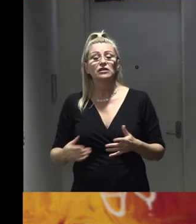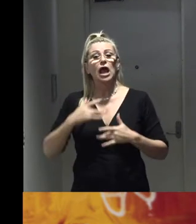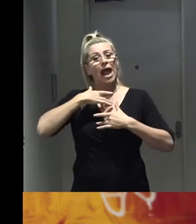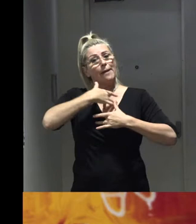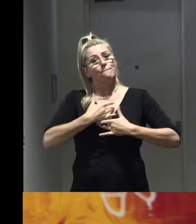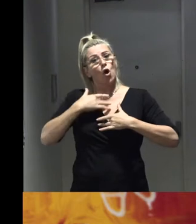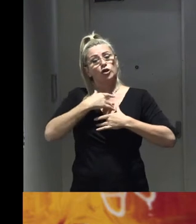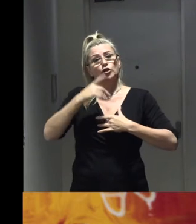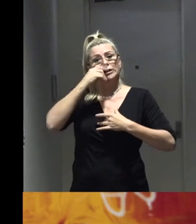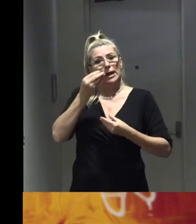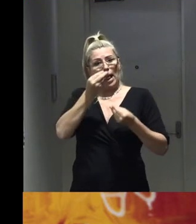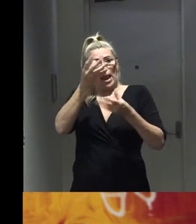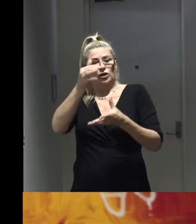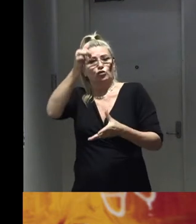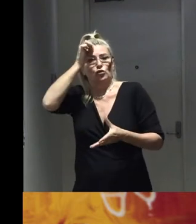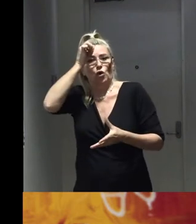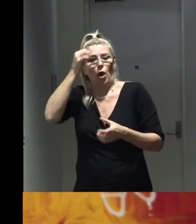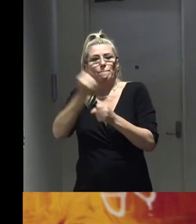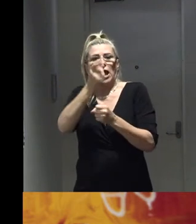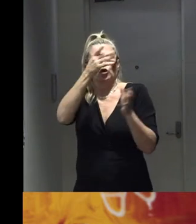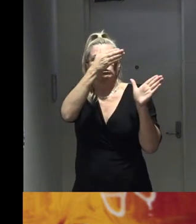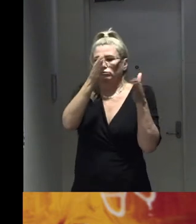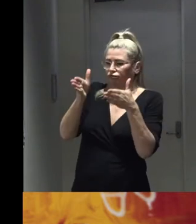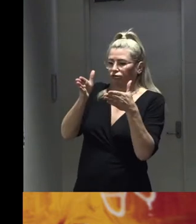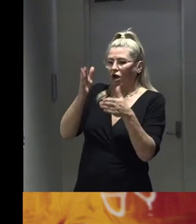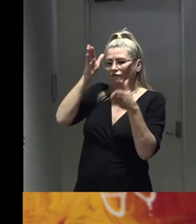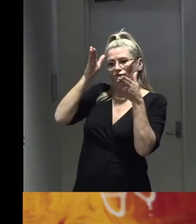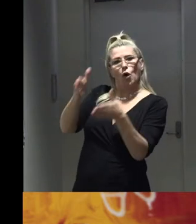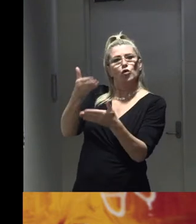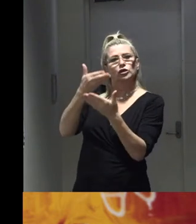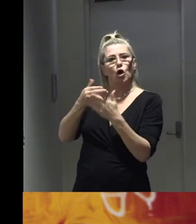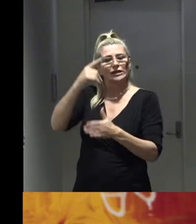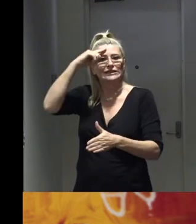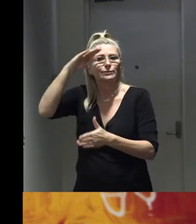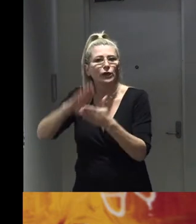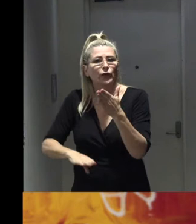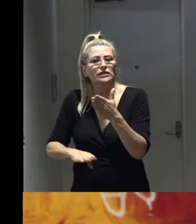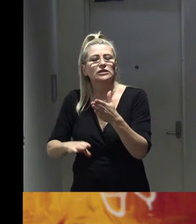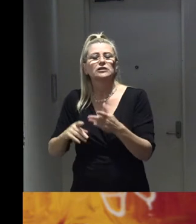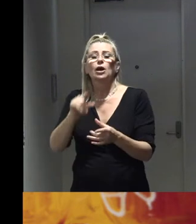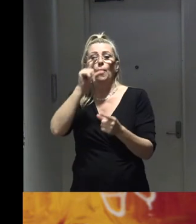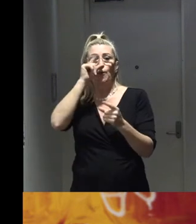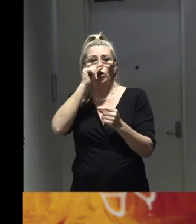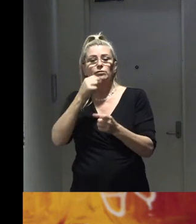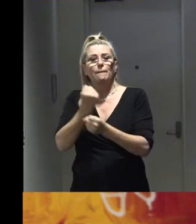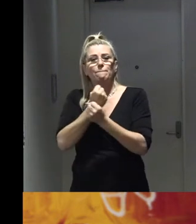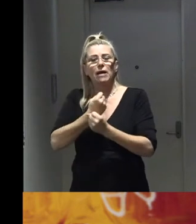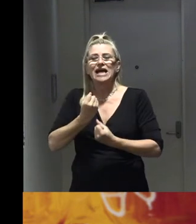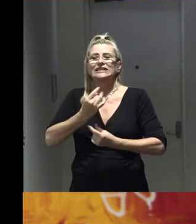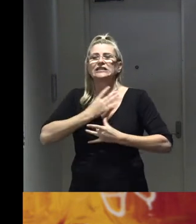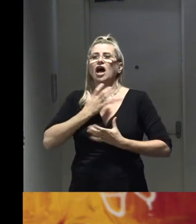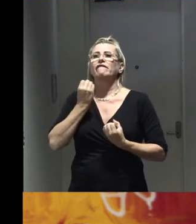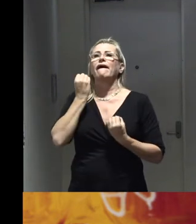as signals that draw us to pay attention to personal experience, potentially leading to deeper self-awareness